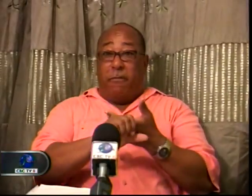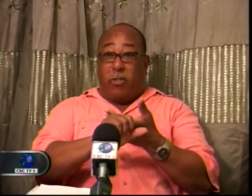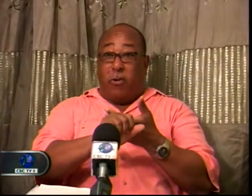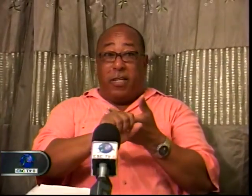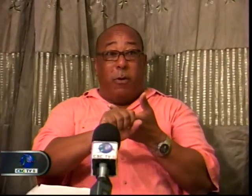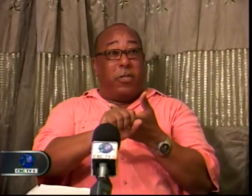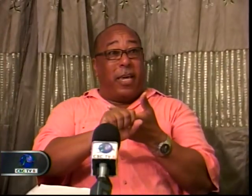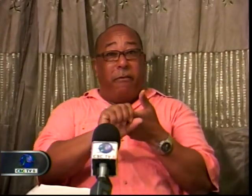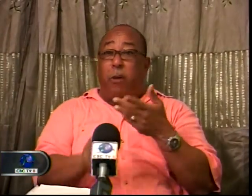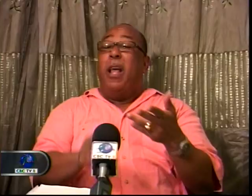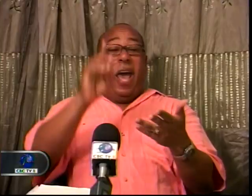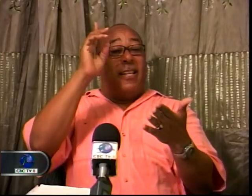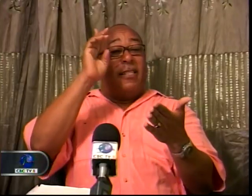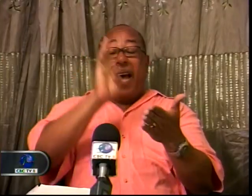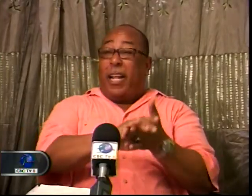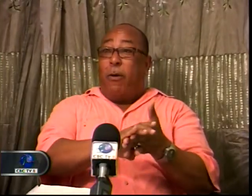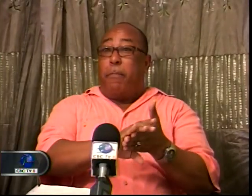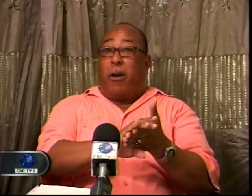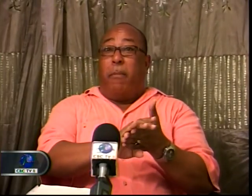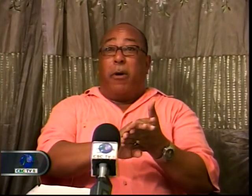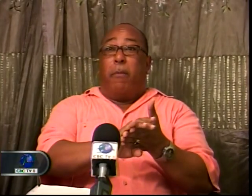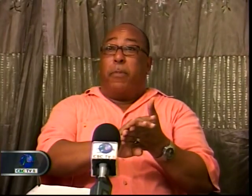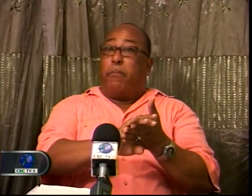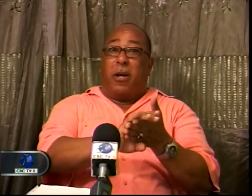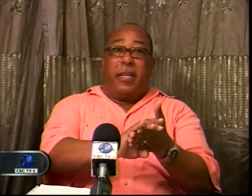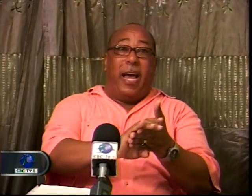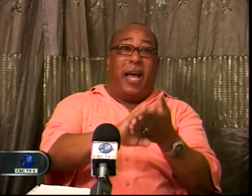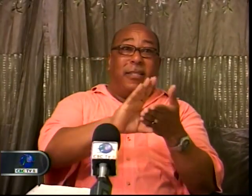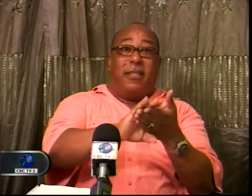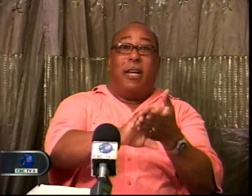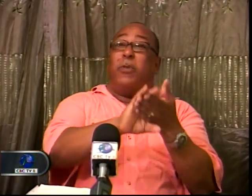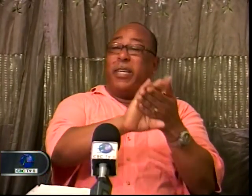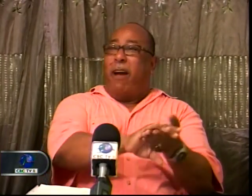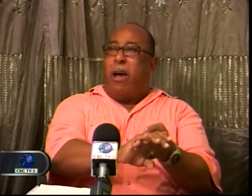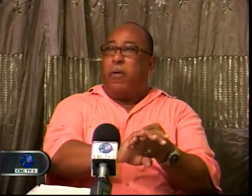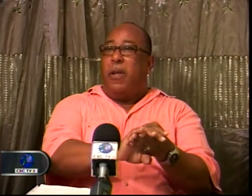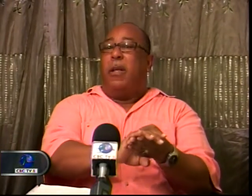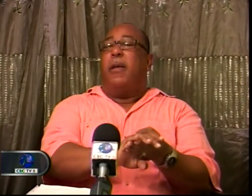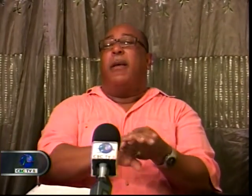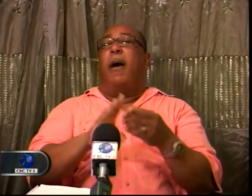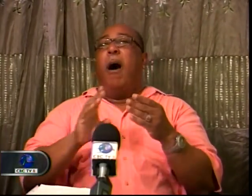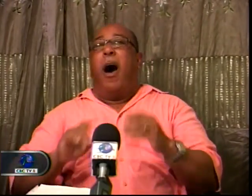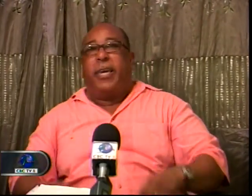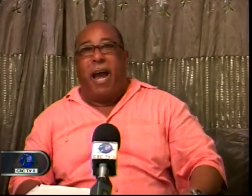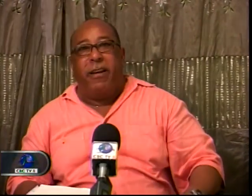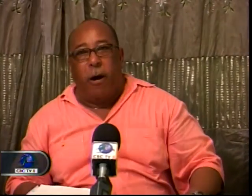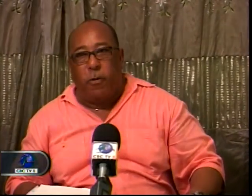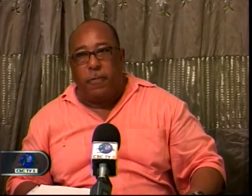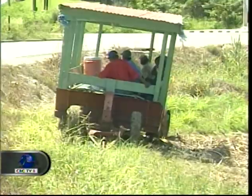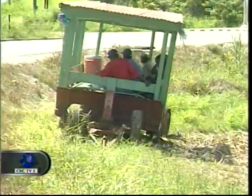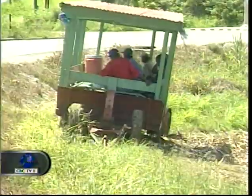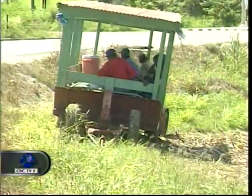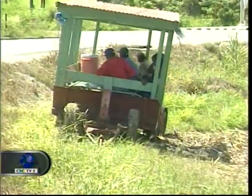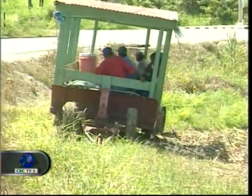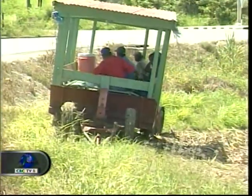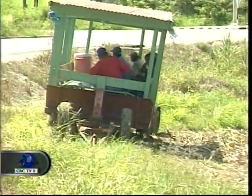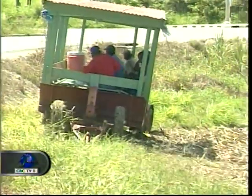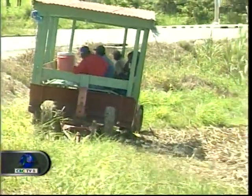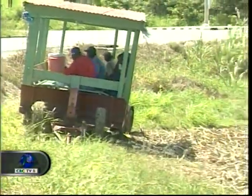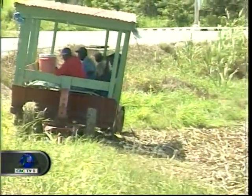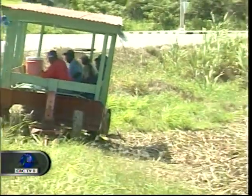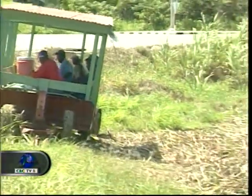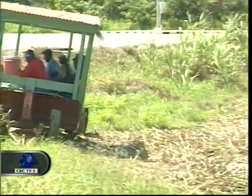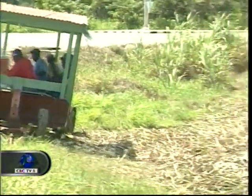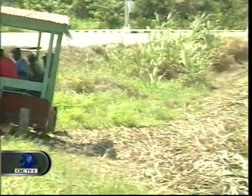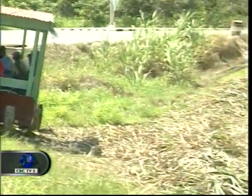what Schaefer Souza said we should carry out, exactly what Brocketeer and study said we should carry out. I carry it out. The minister also